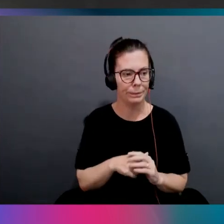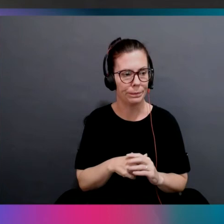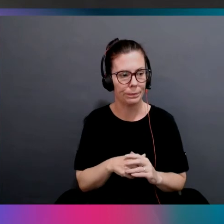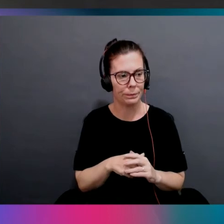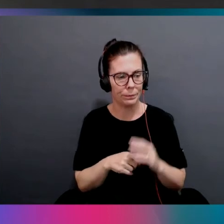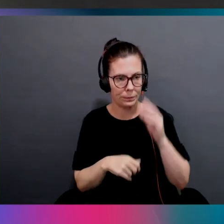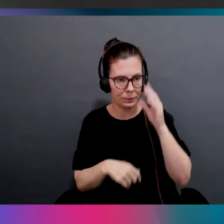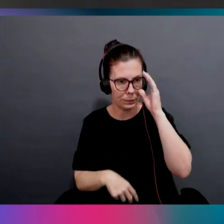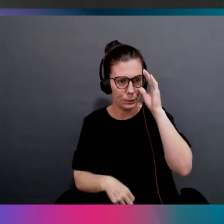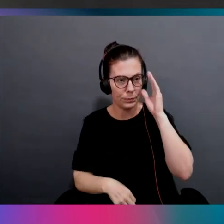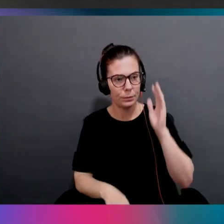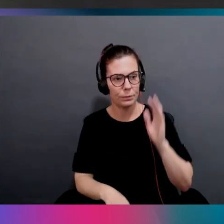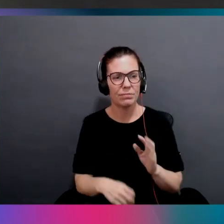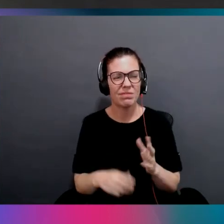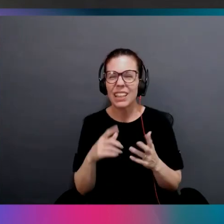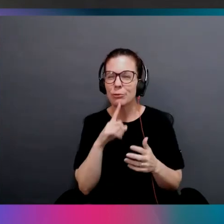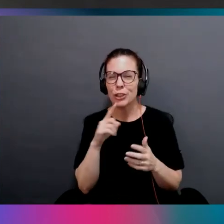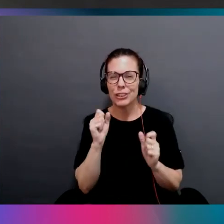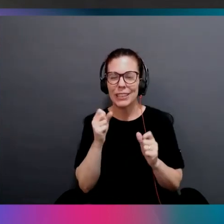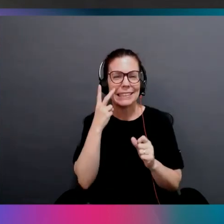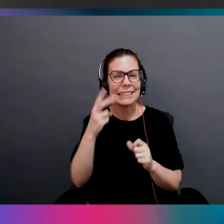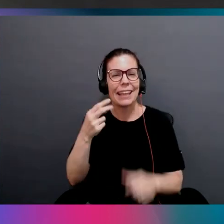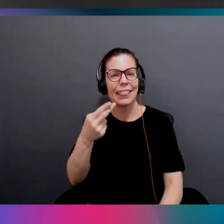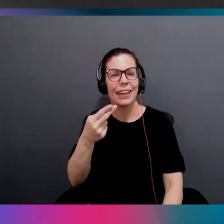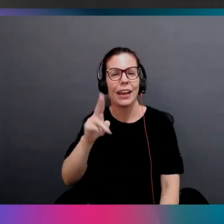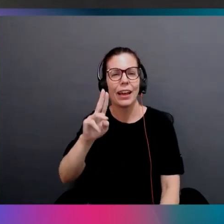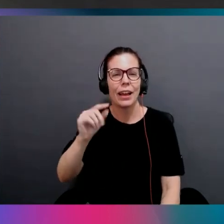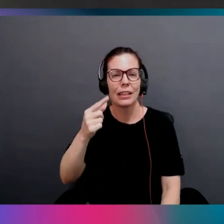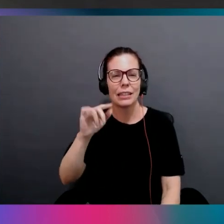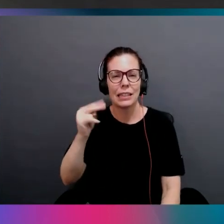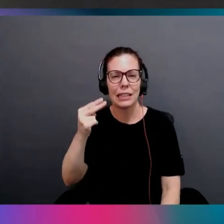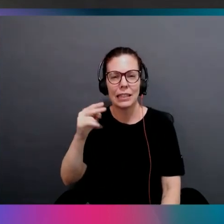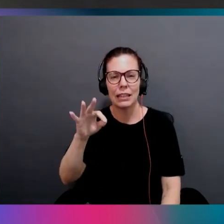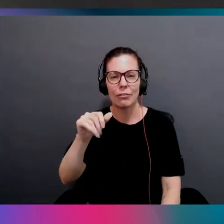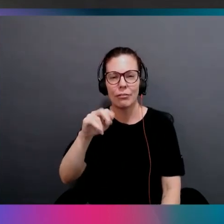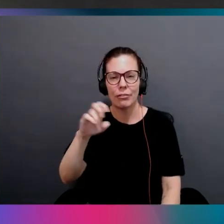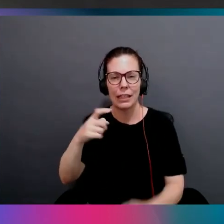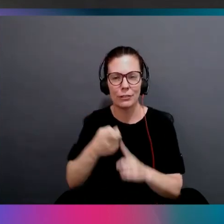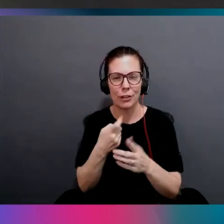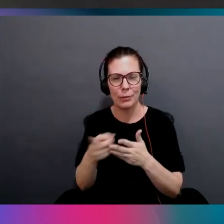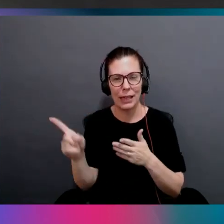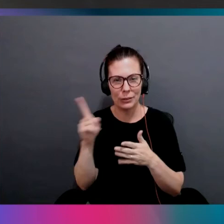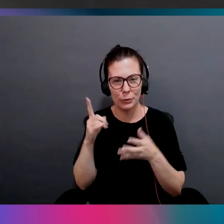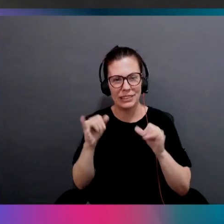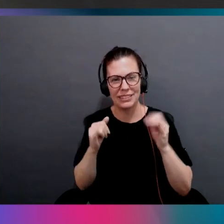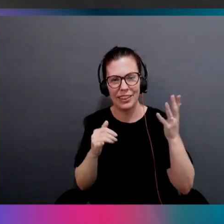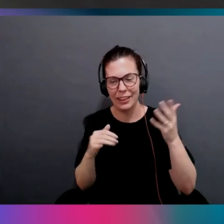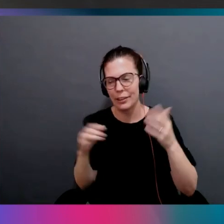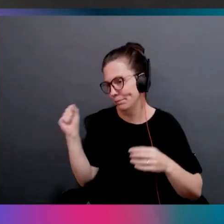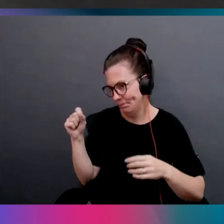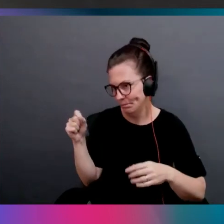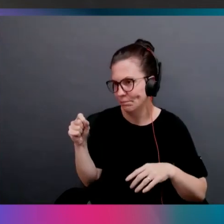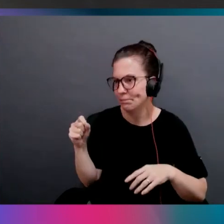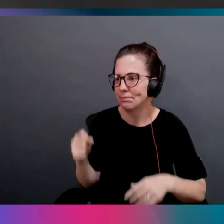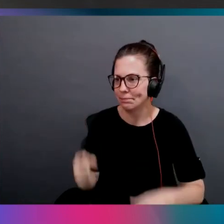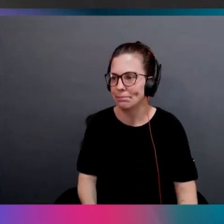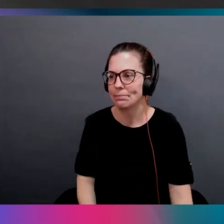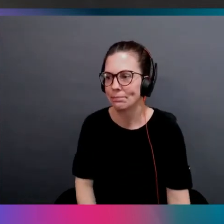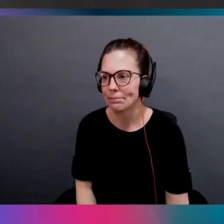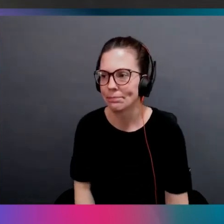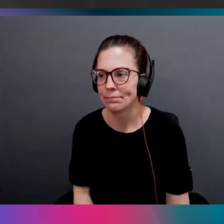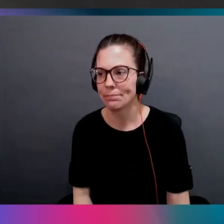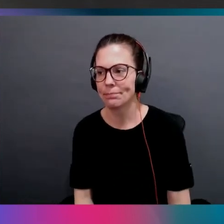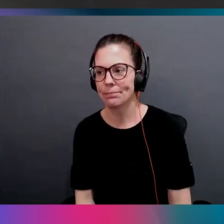You can probably see some of the Hugging Face that we did from last week. That was still out there, yeah. So let me go and change